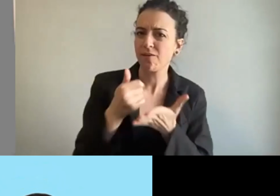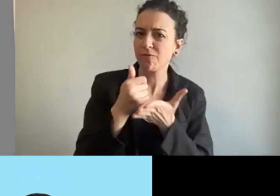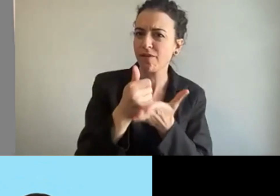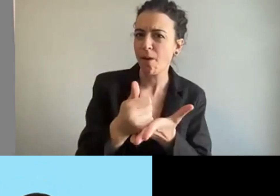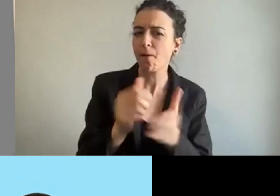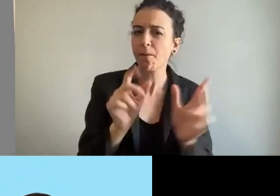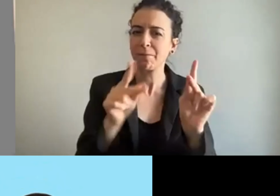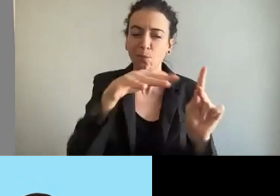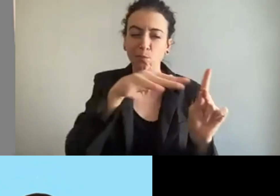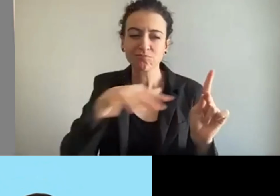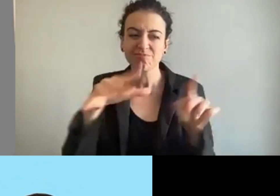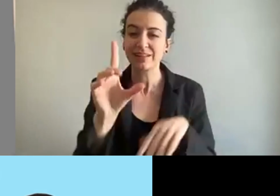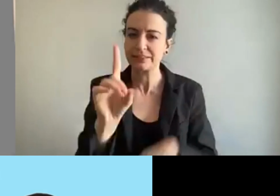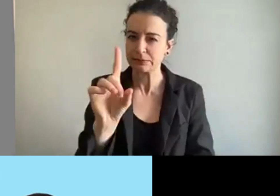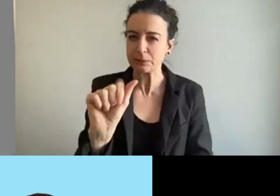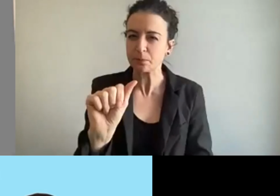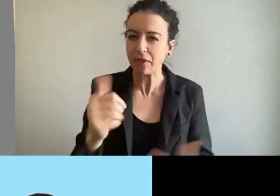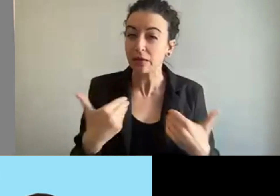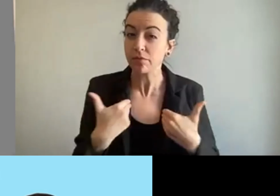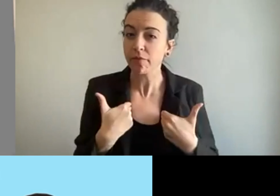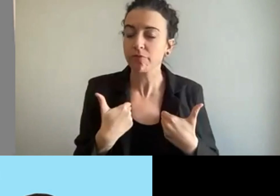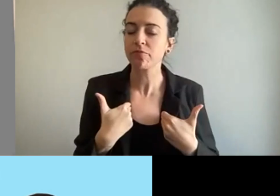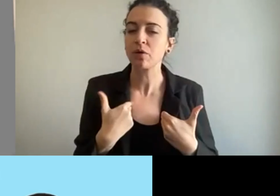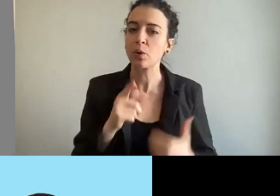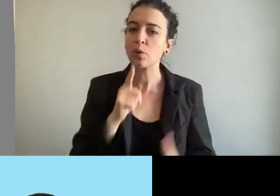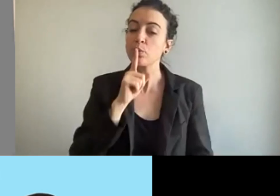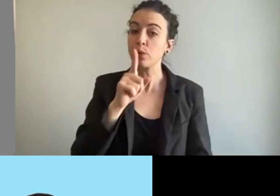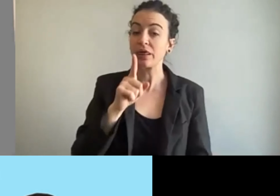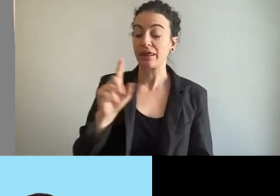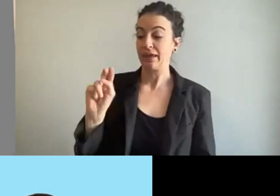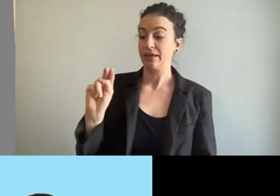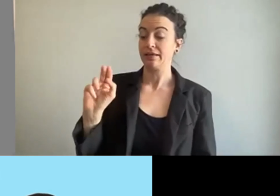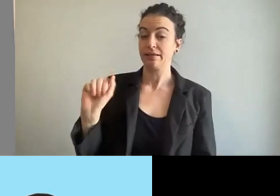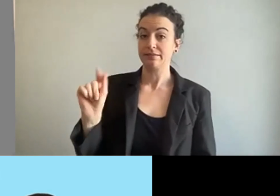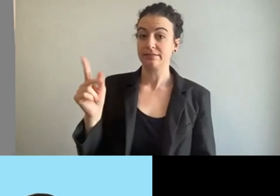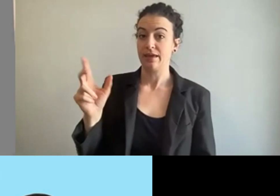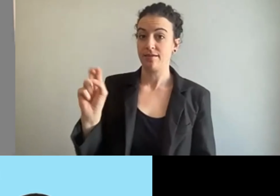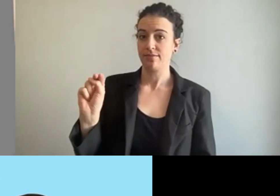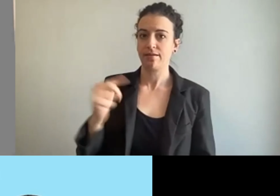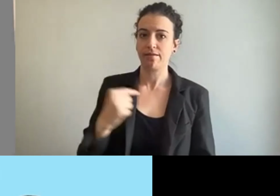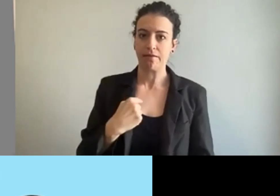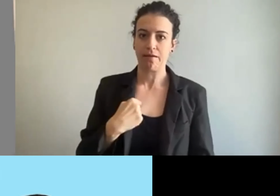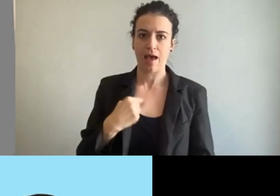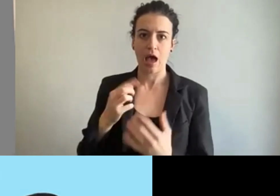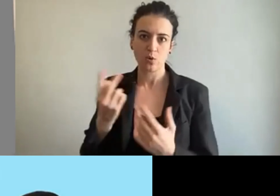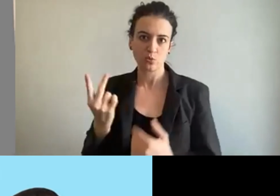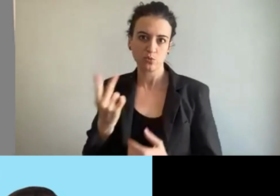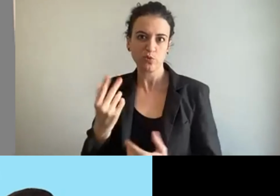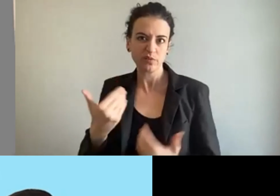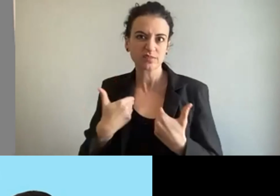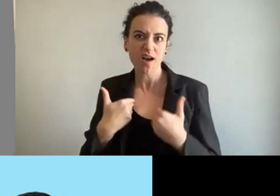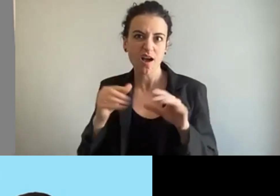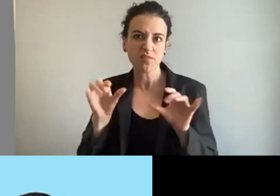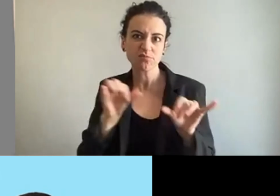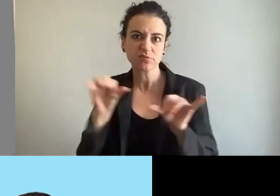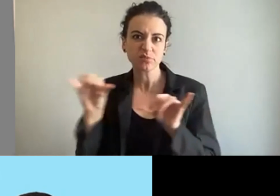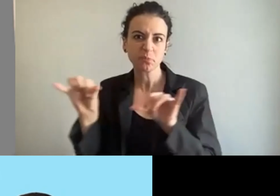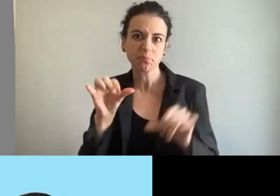unknowingly, me and him have the same type of disability